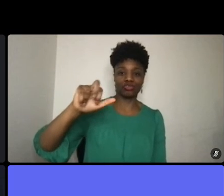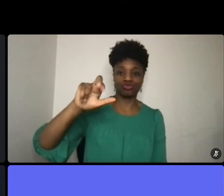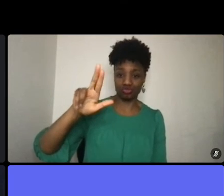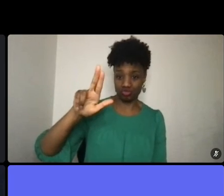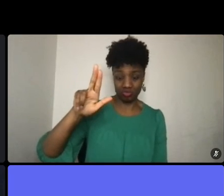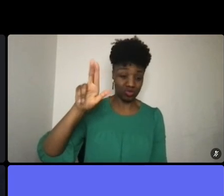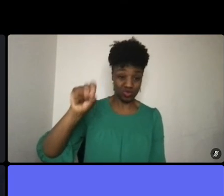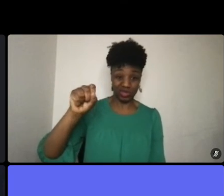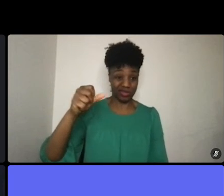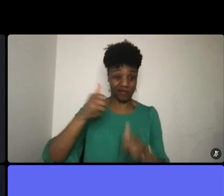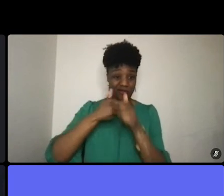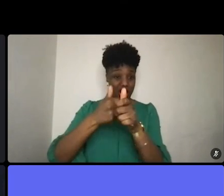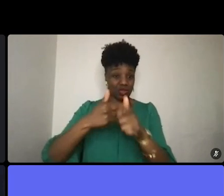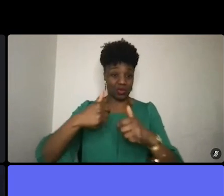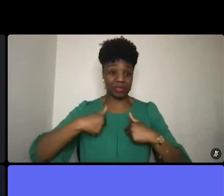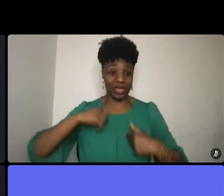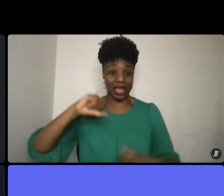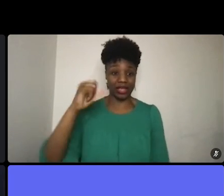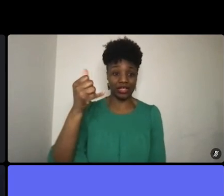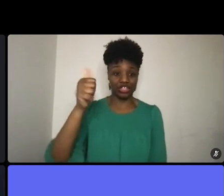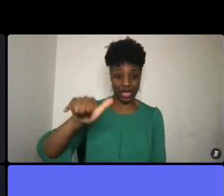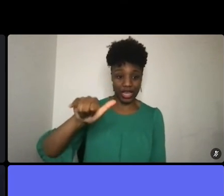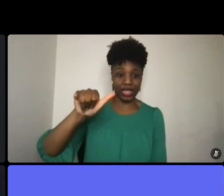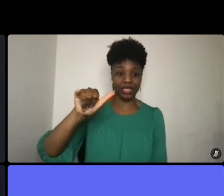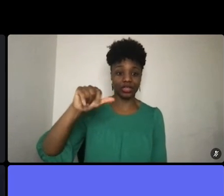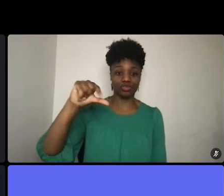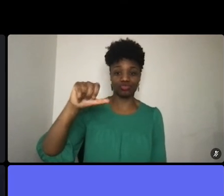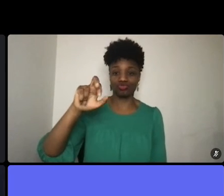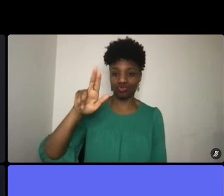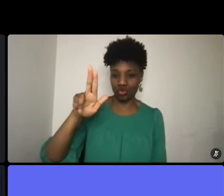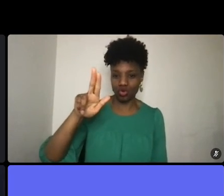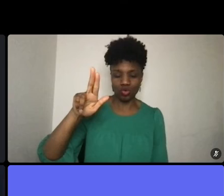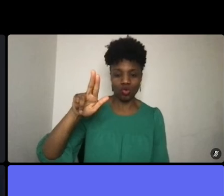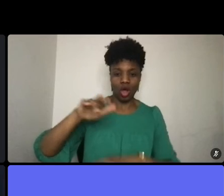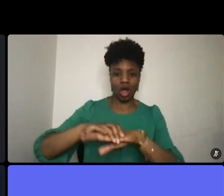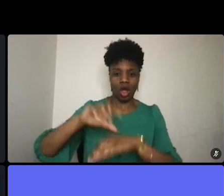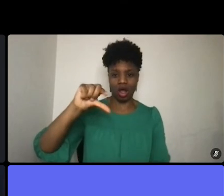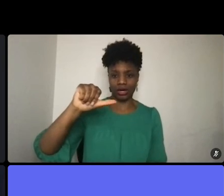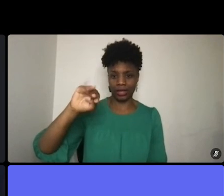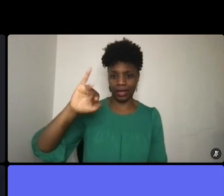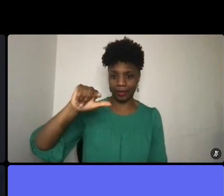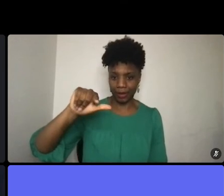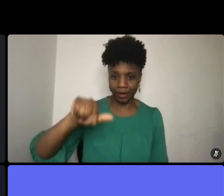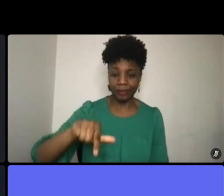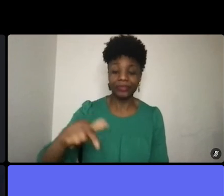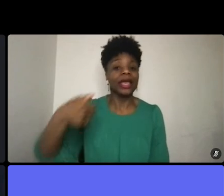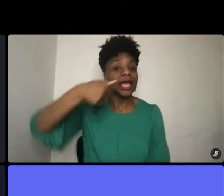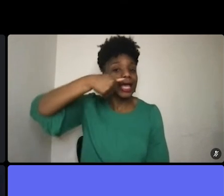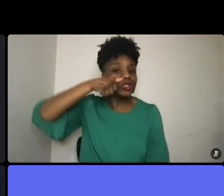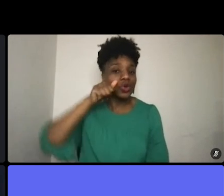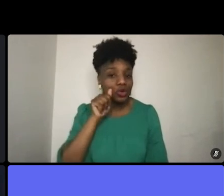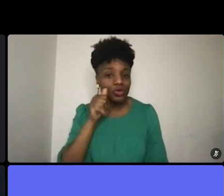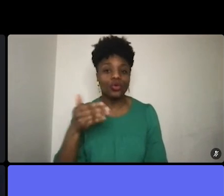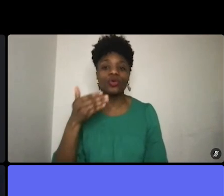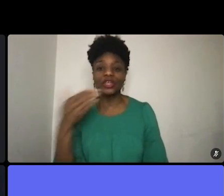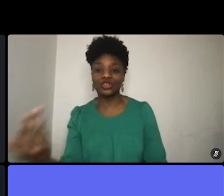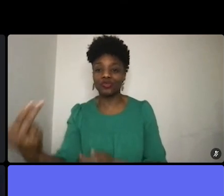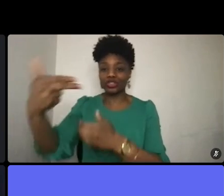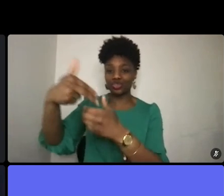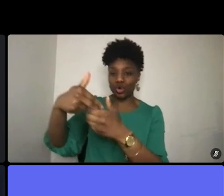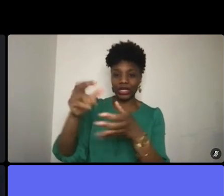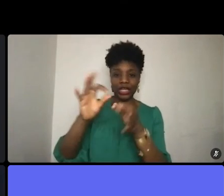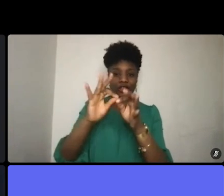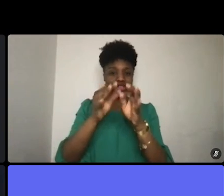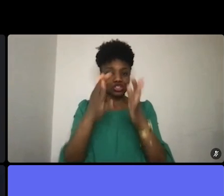every day on Twitch at JayGuru Gaming. Thank you, Antonio, for being here. Thank you, interpreters. Thank you for everybody